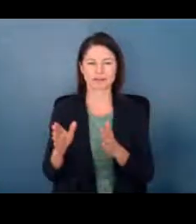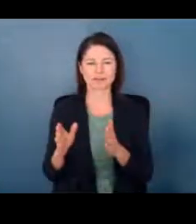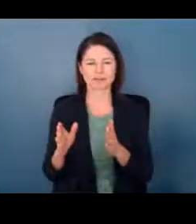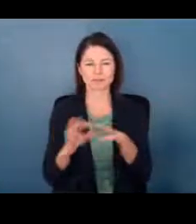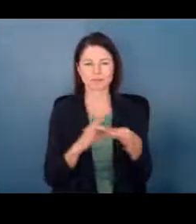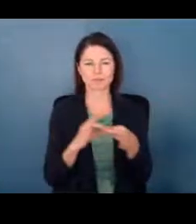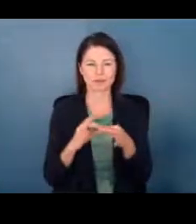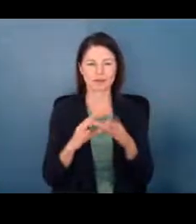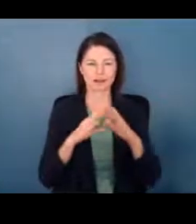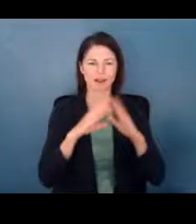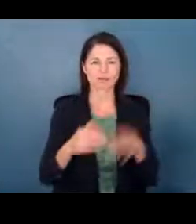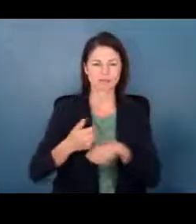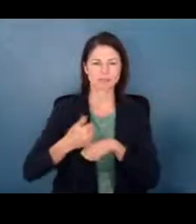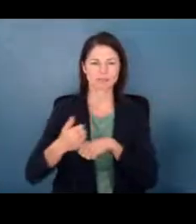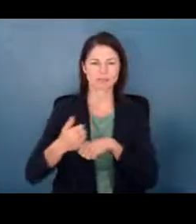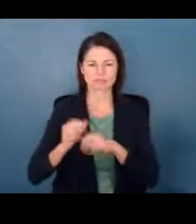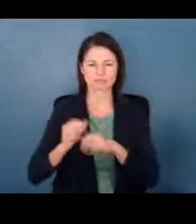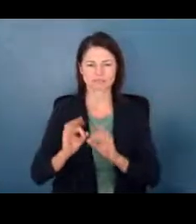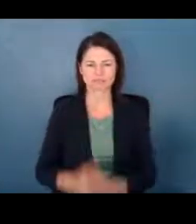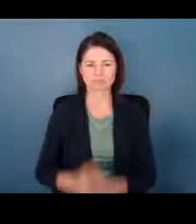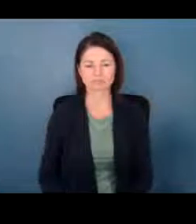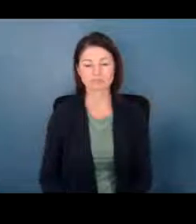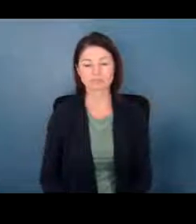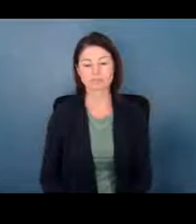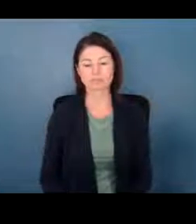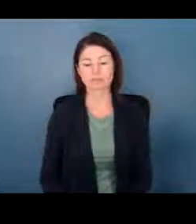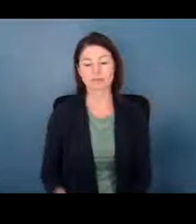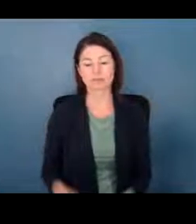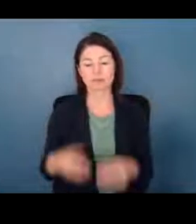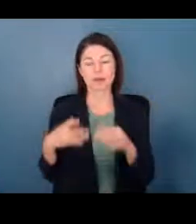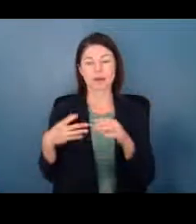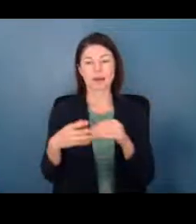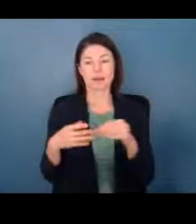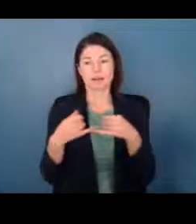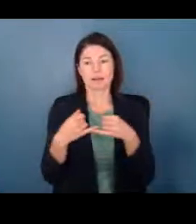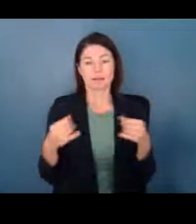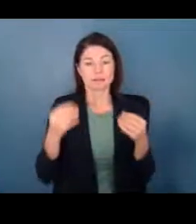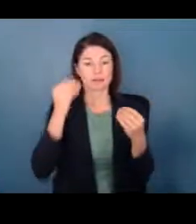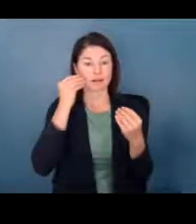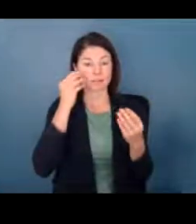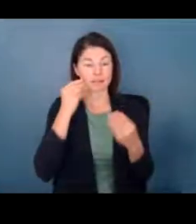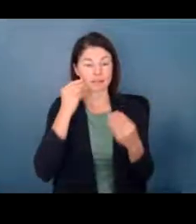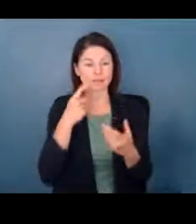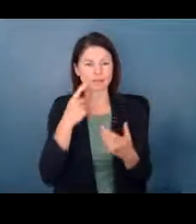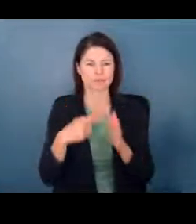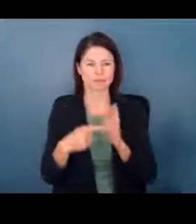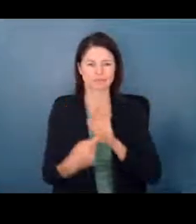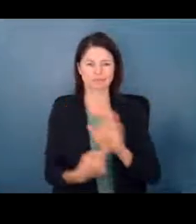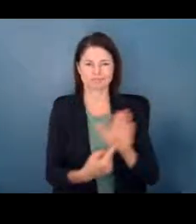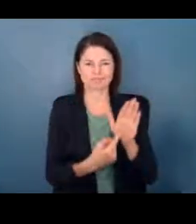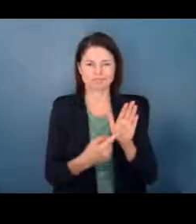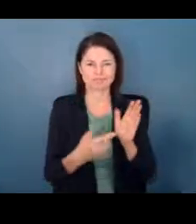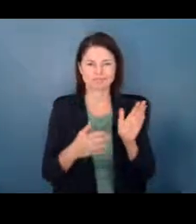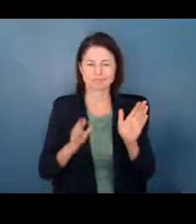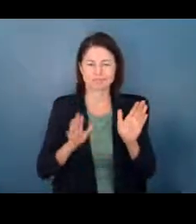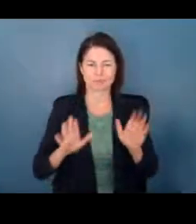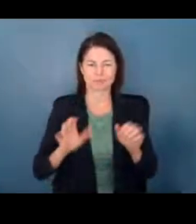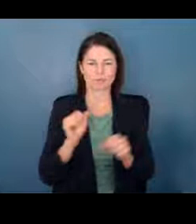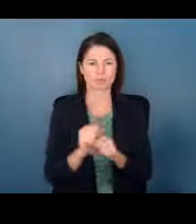transportation. And in our guidelines update, we really want to reflect the good work that is already being done and